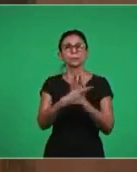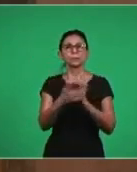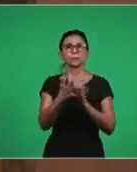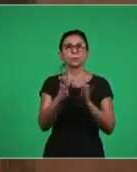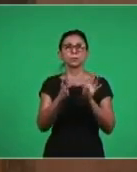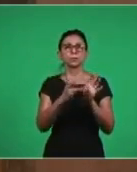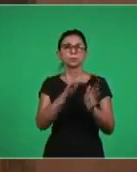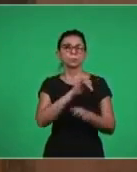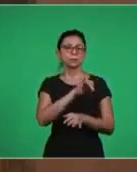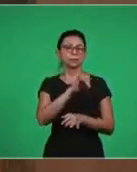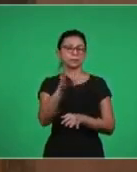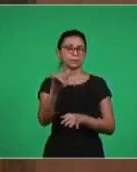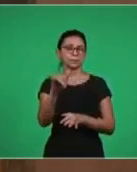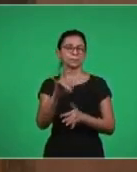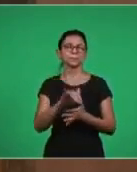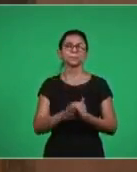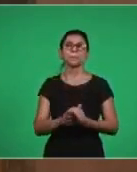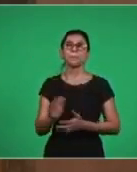said.